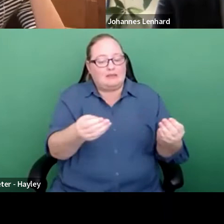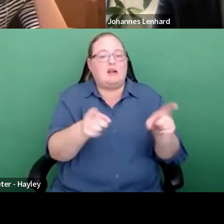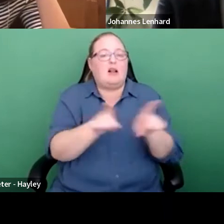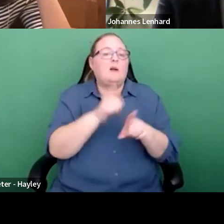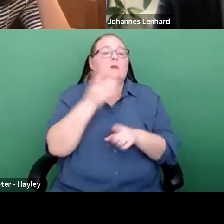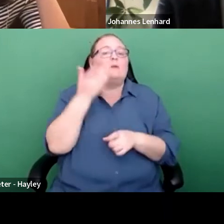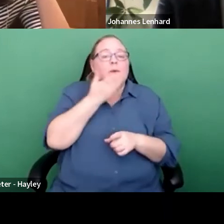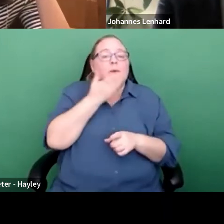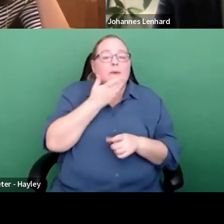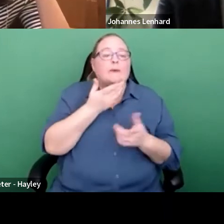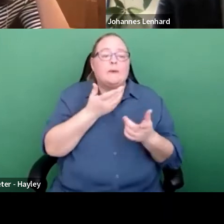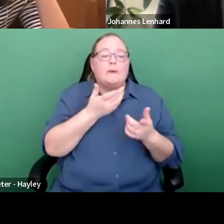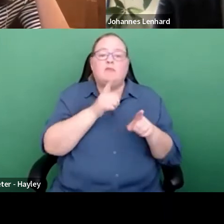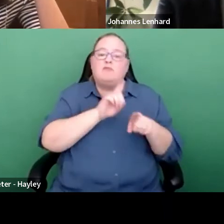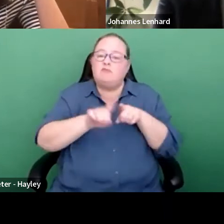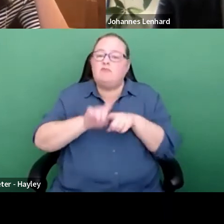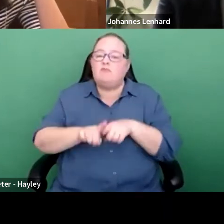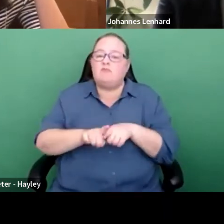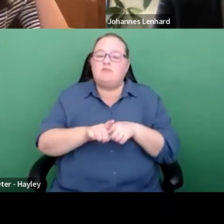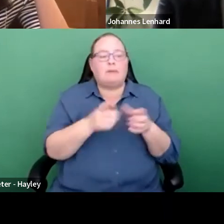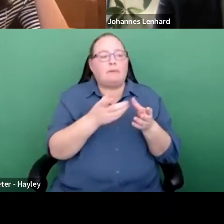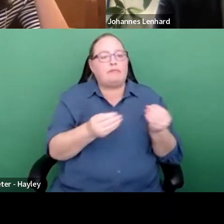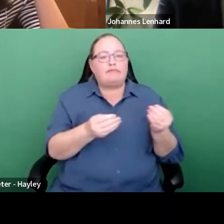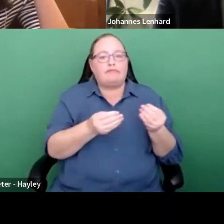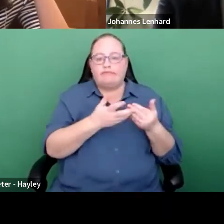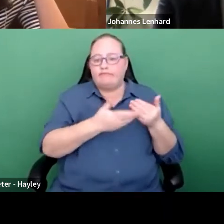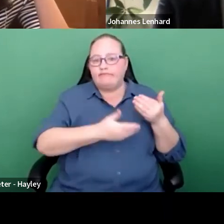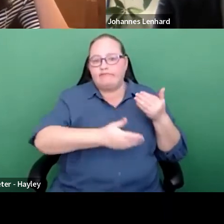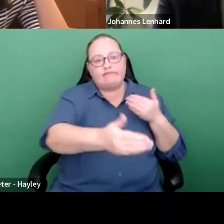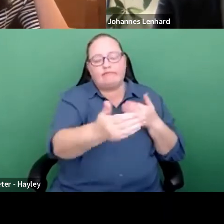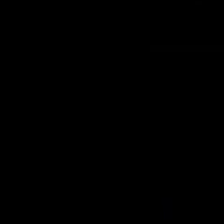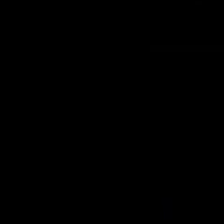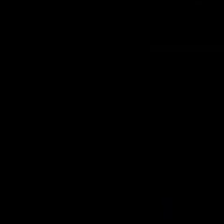I'm going to just share my screen. Hopefully you can all see it.